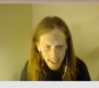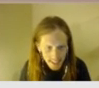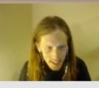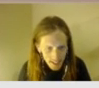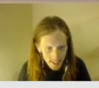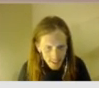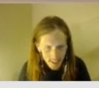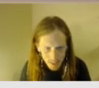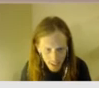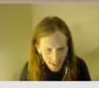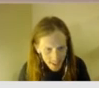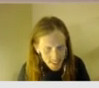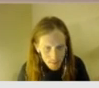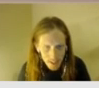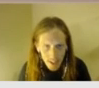Yeah,